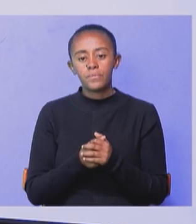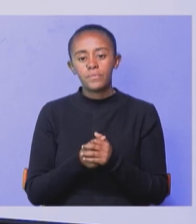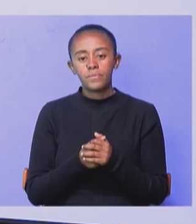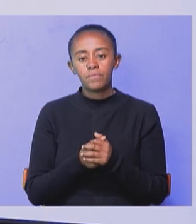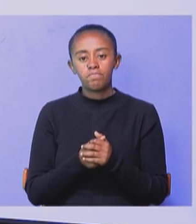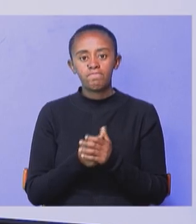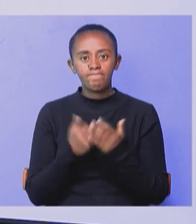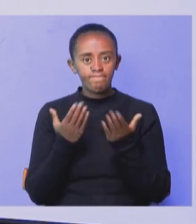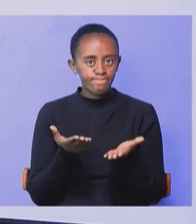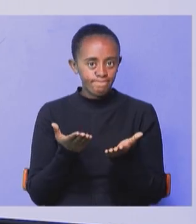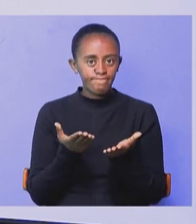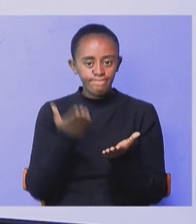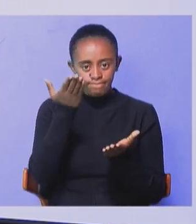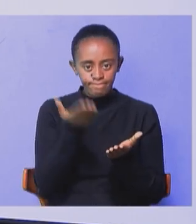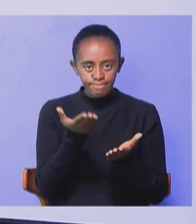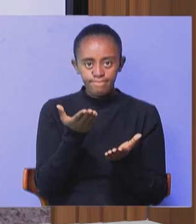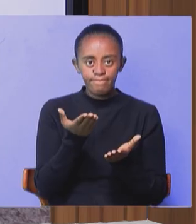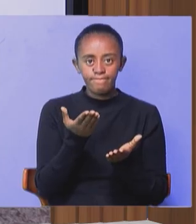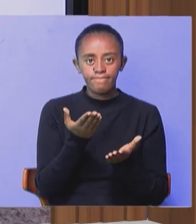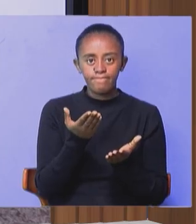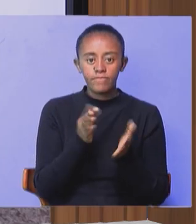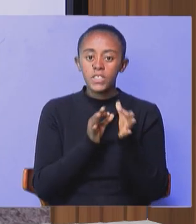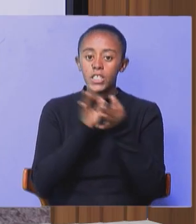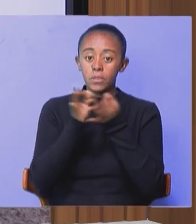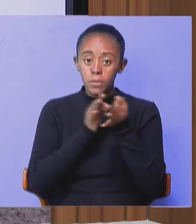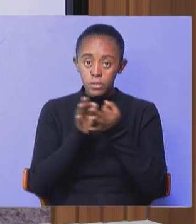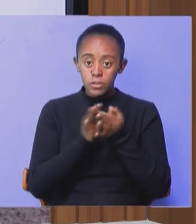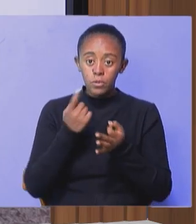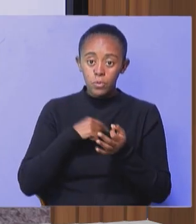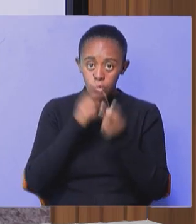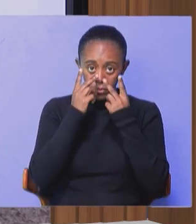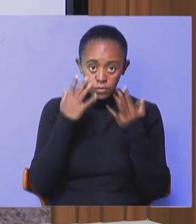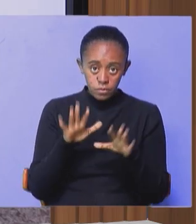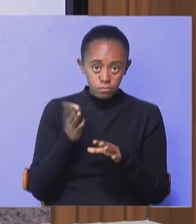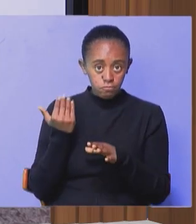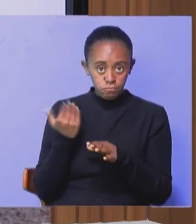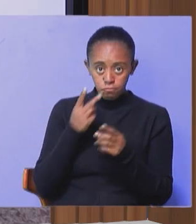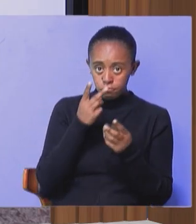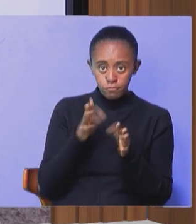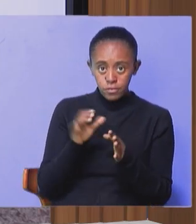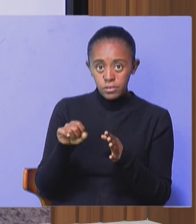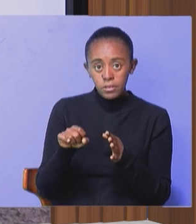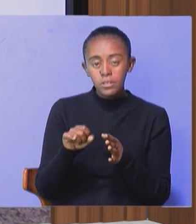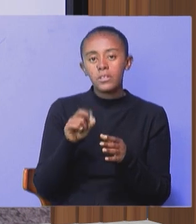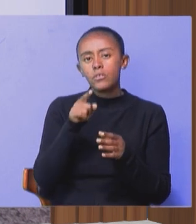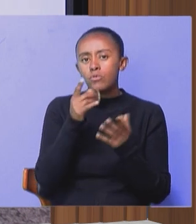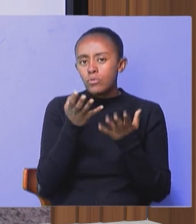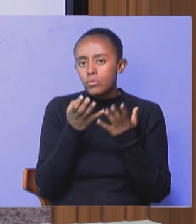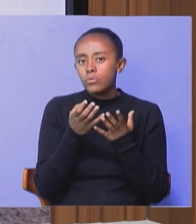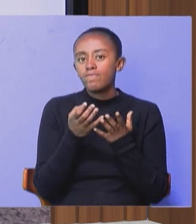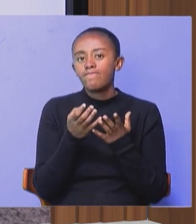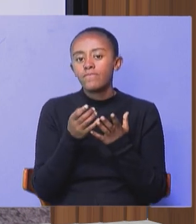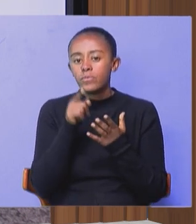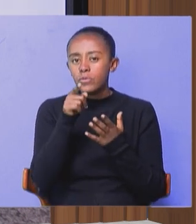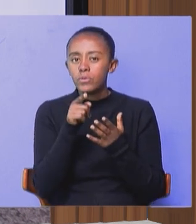So these are some of the expressions we have seen so far, and I want you